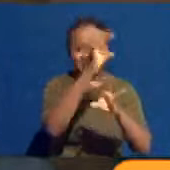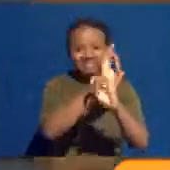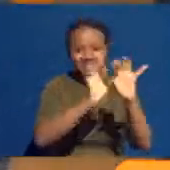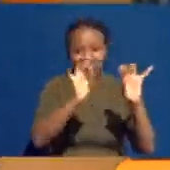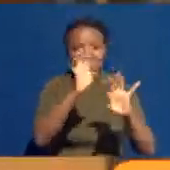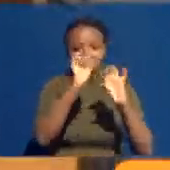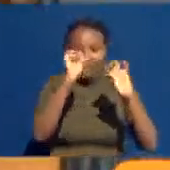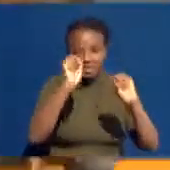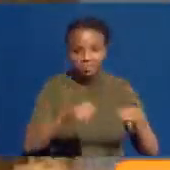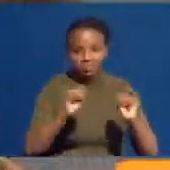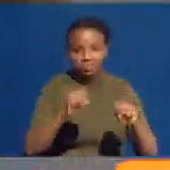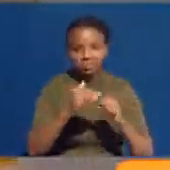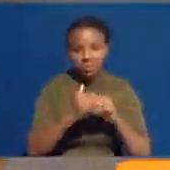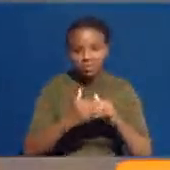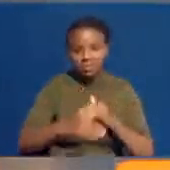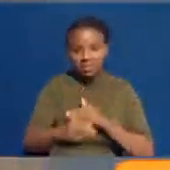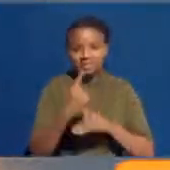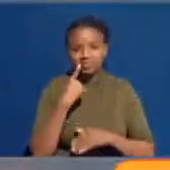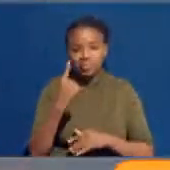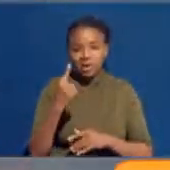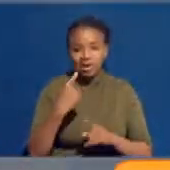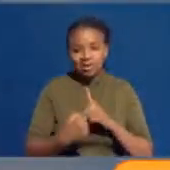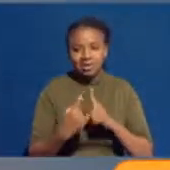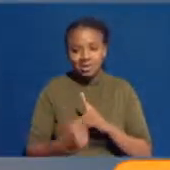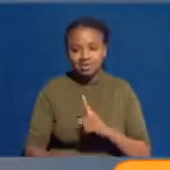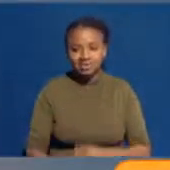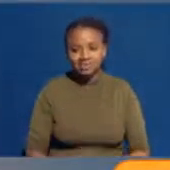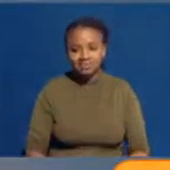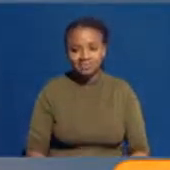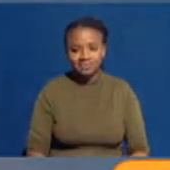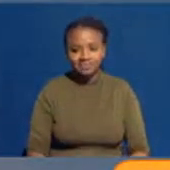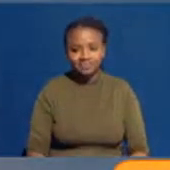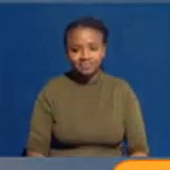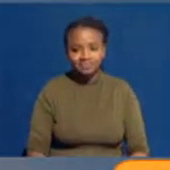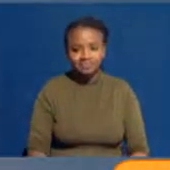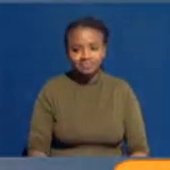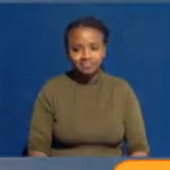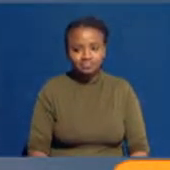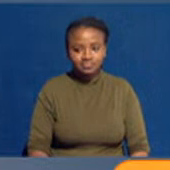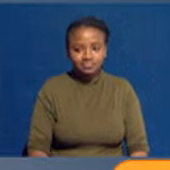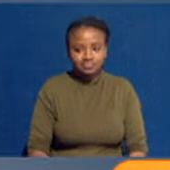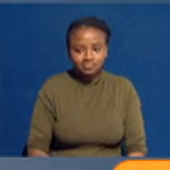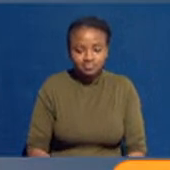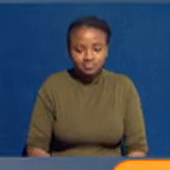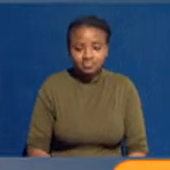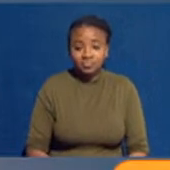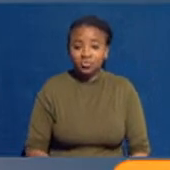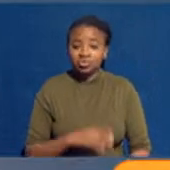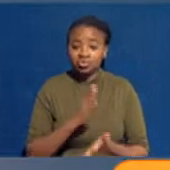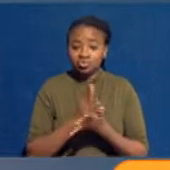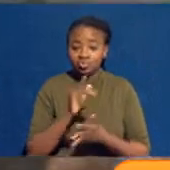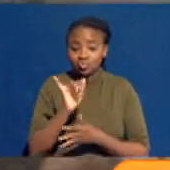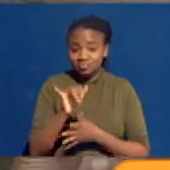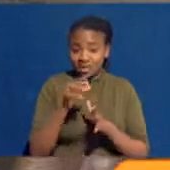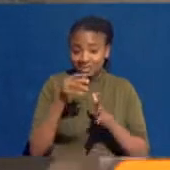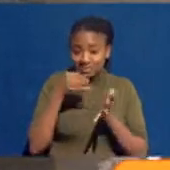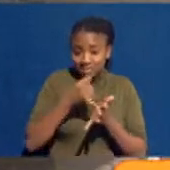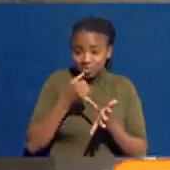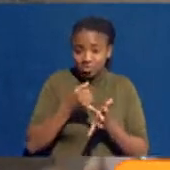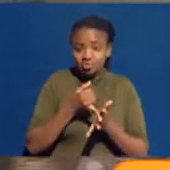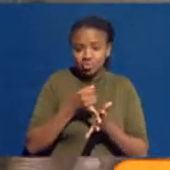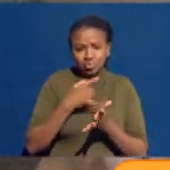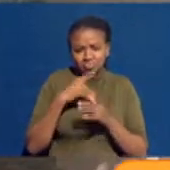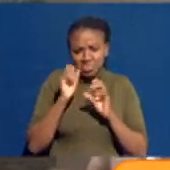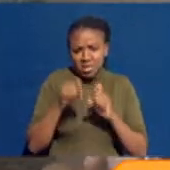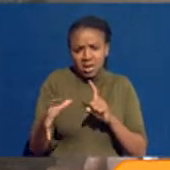within the next 100 years. With 100-year Starship, that inclusion is because I firmly